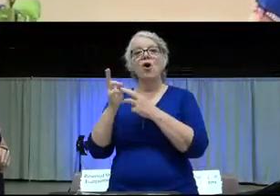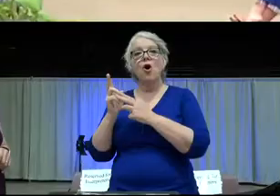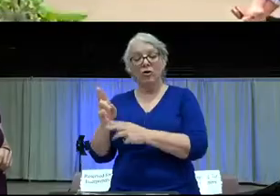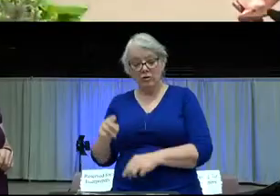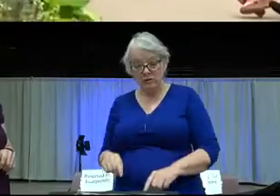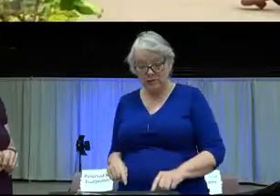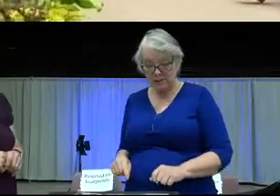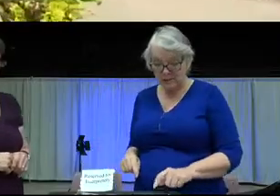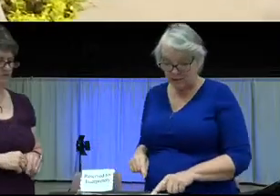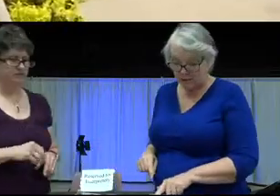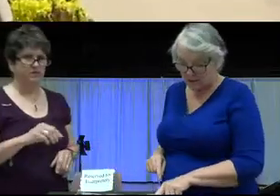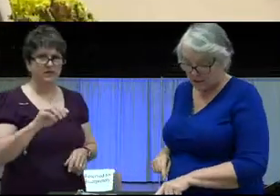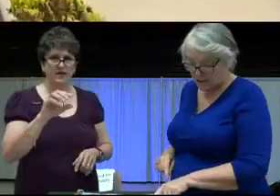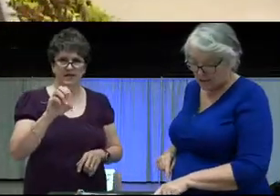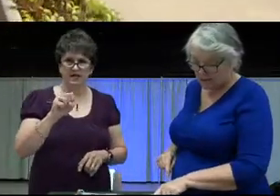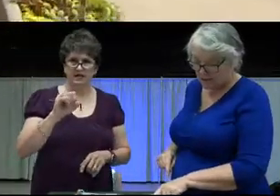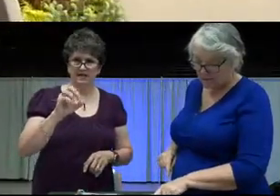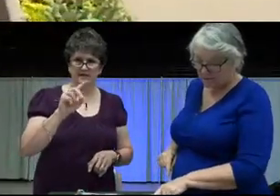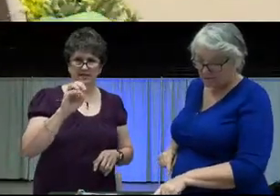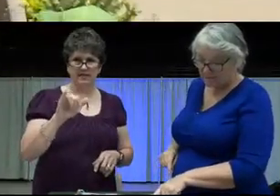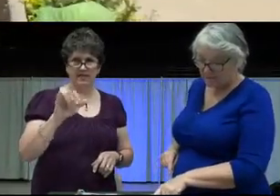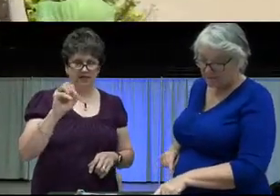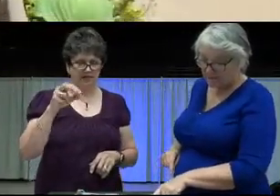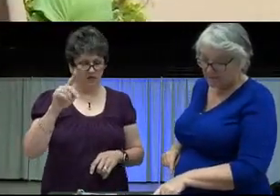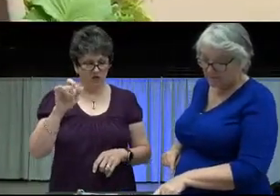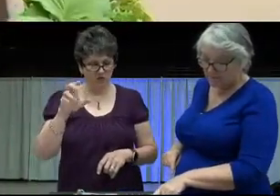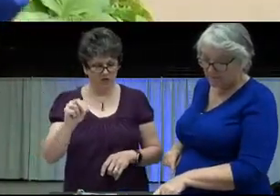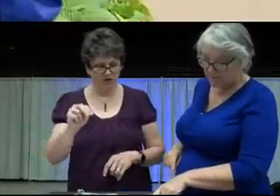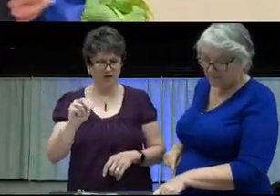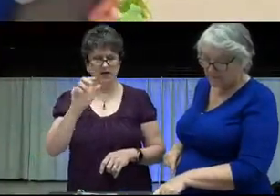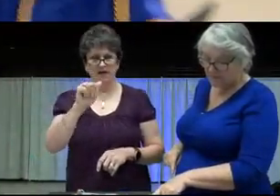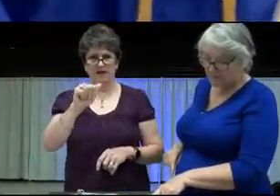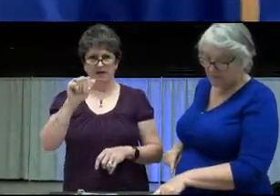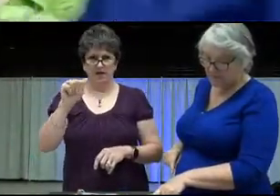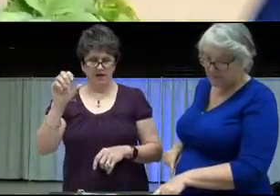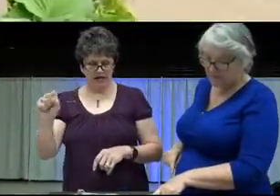Sydney Spielman, Associate of Applied Science, Respiratory Care.